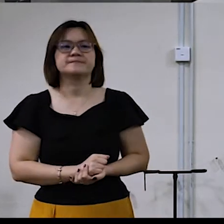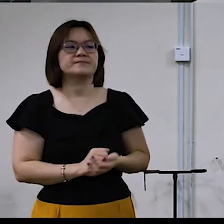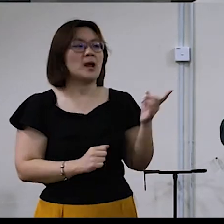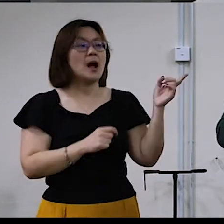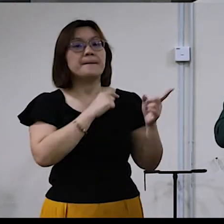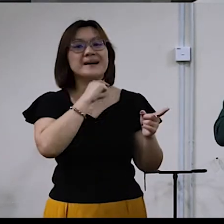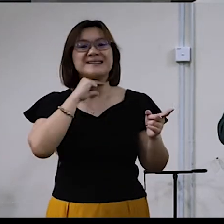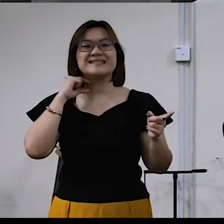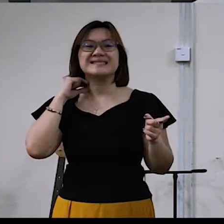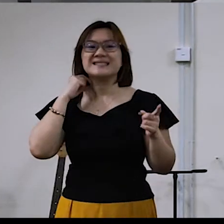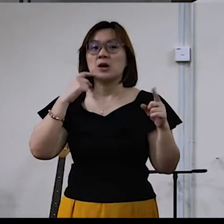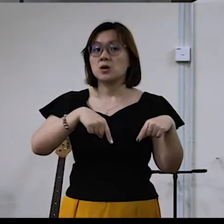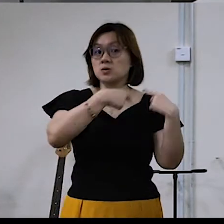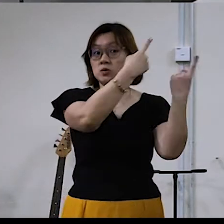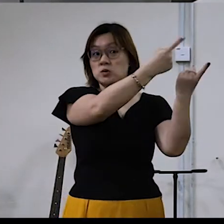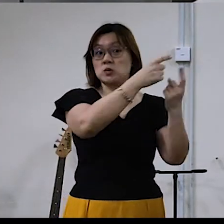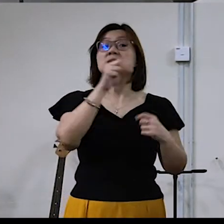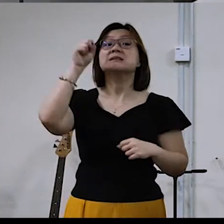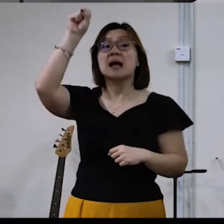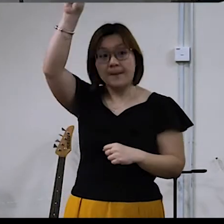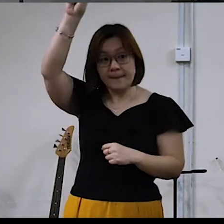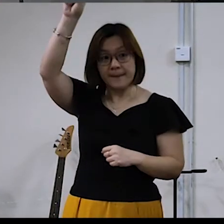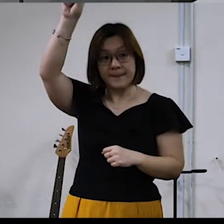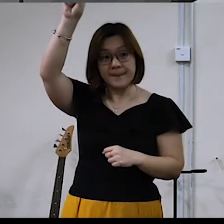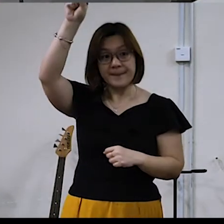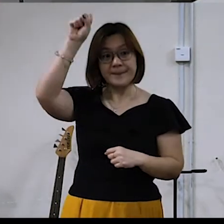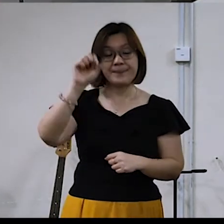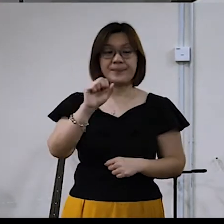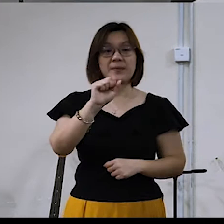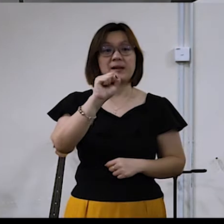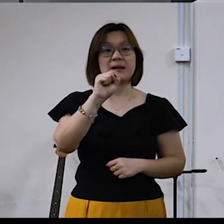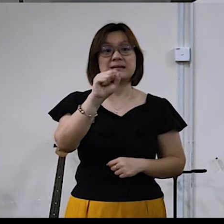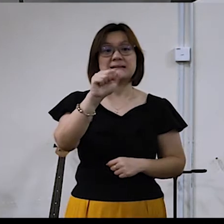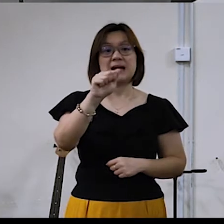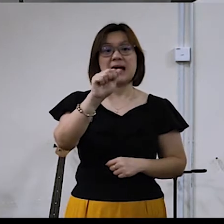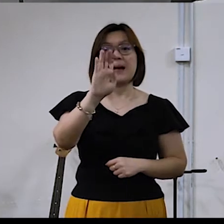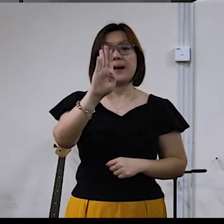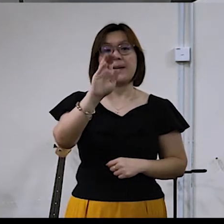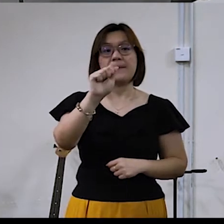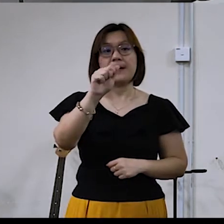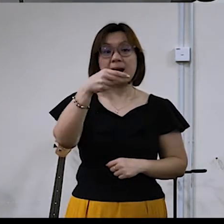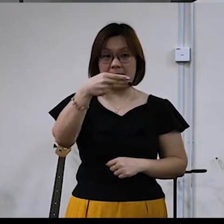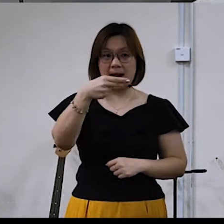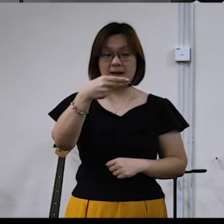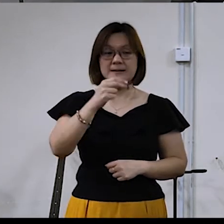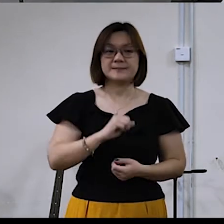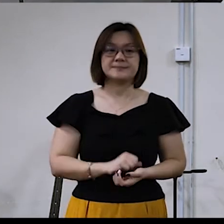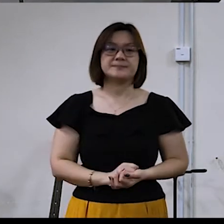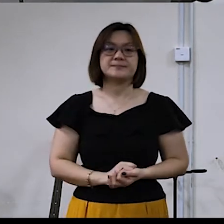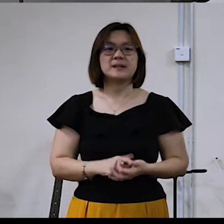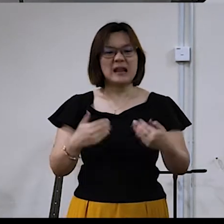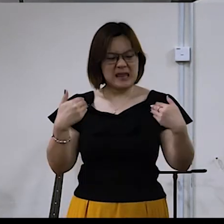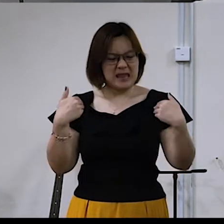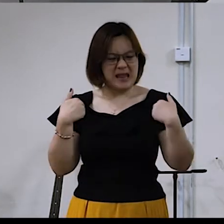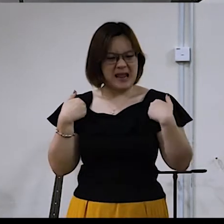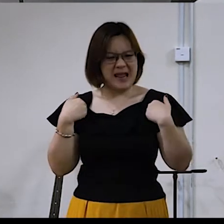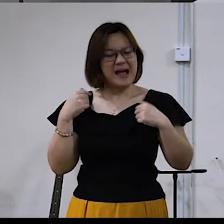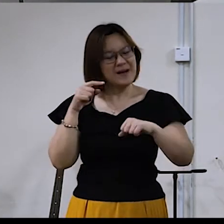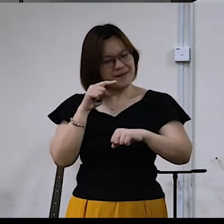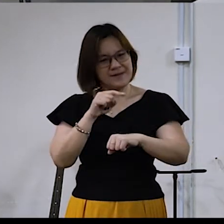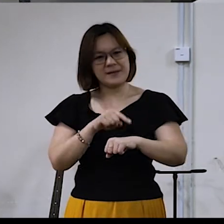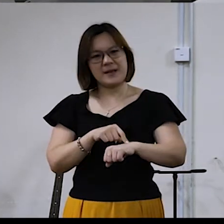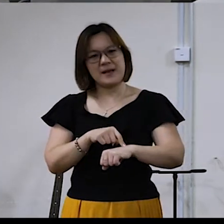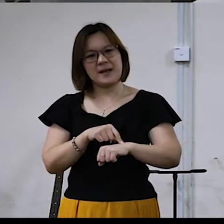with God. Not trying to brag here, I get nothing from bragging, I have no interest in bragging. My point is we must never slide